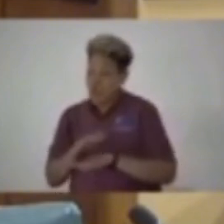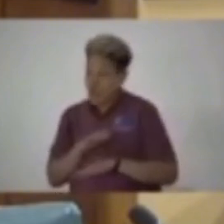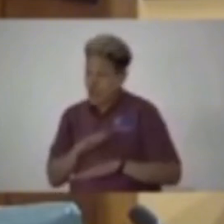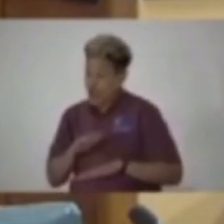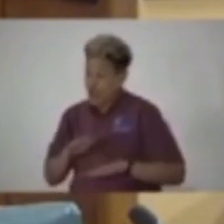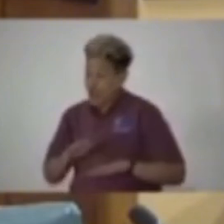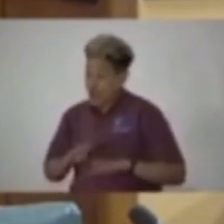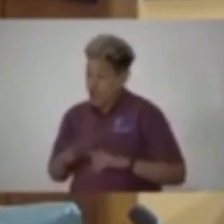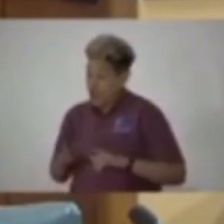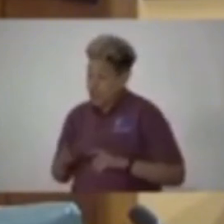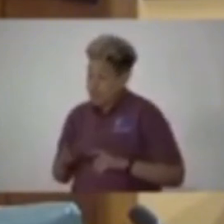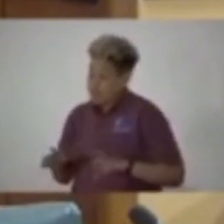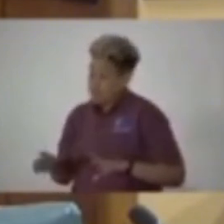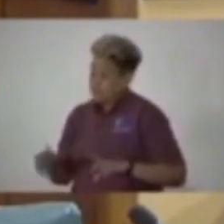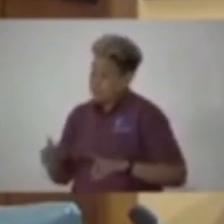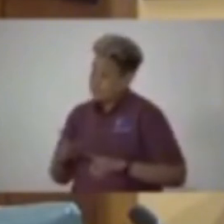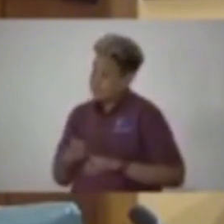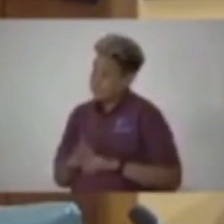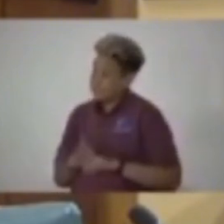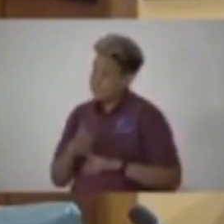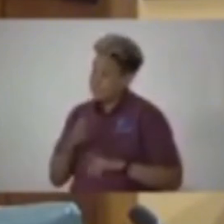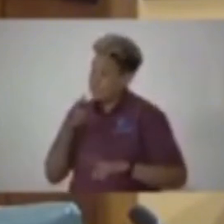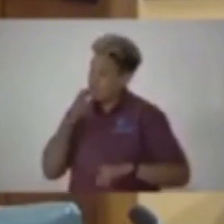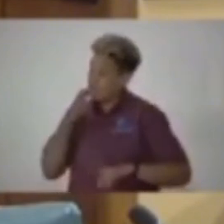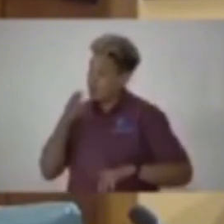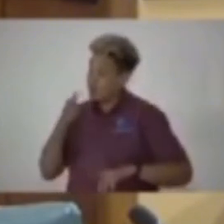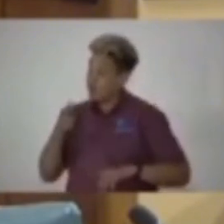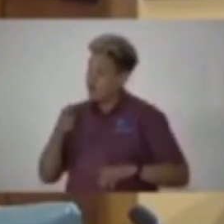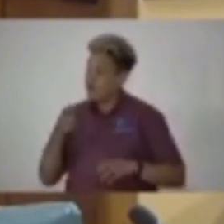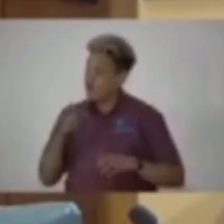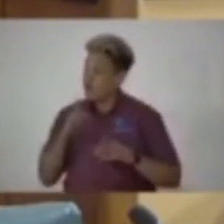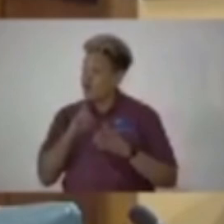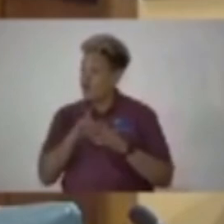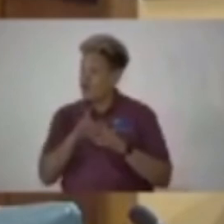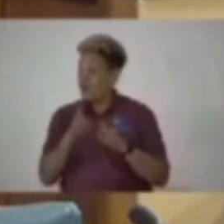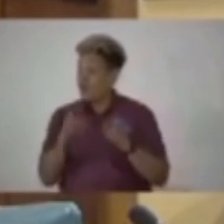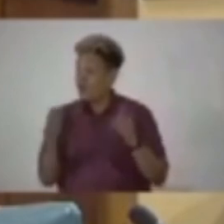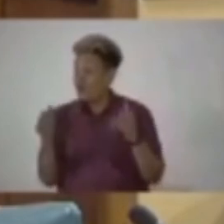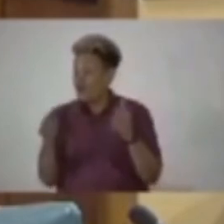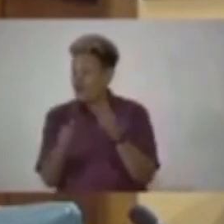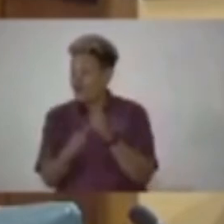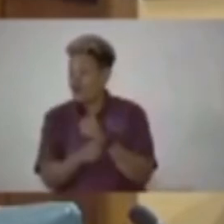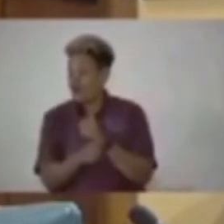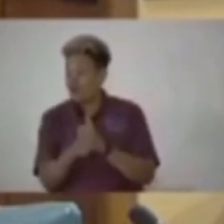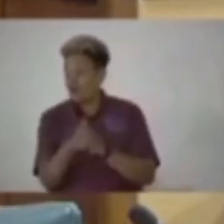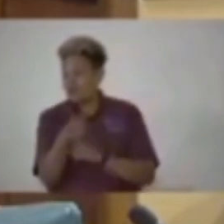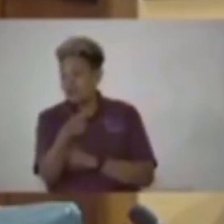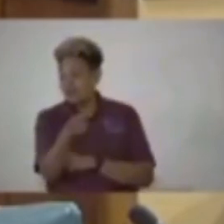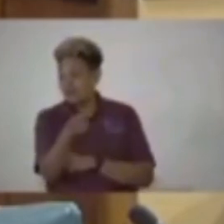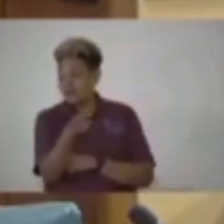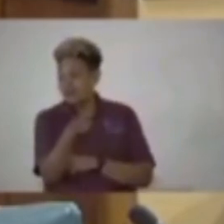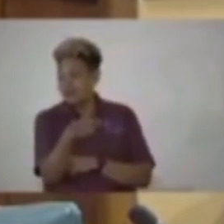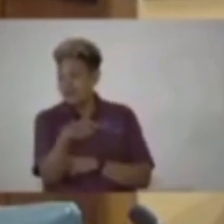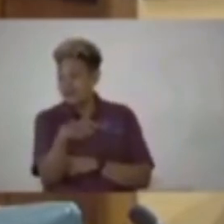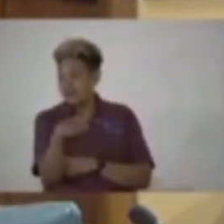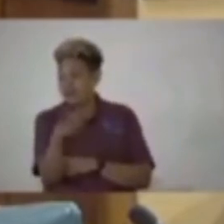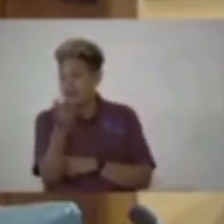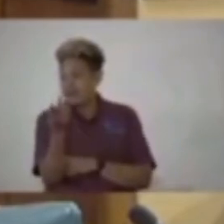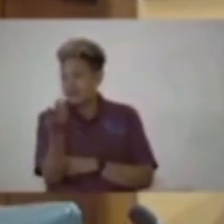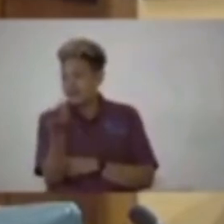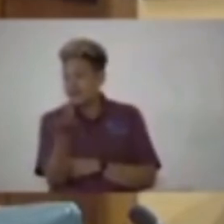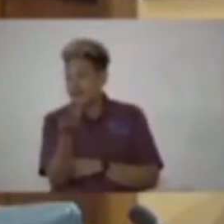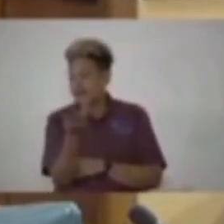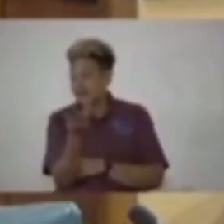the information from coming out so that it can get into the public space for a campaign, and they are doing that effectively. What country could you